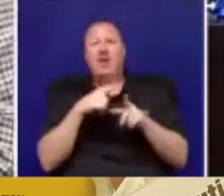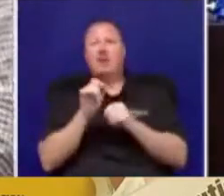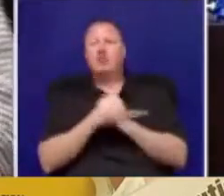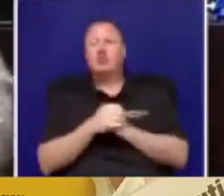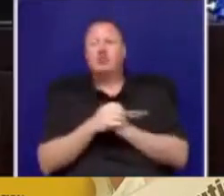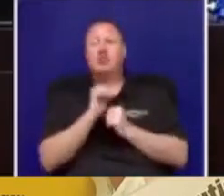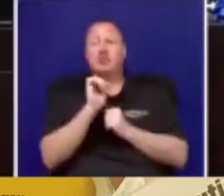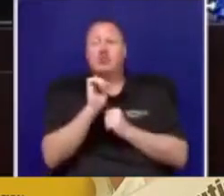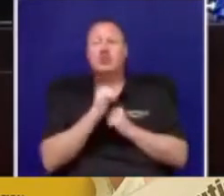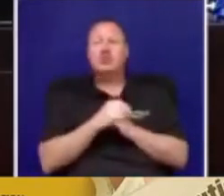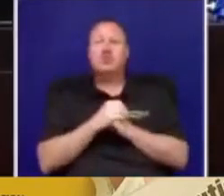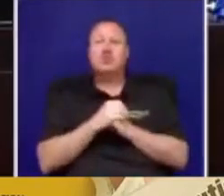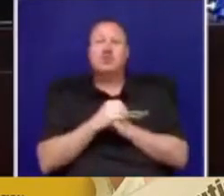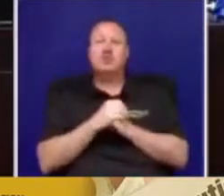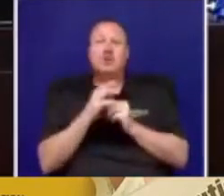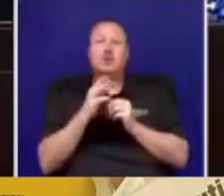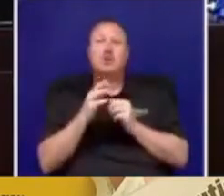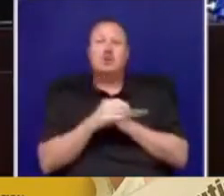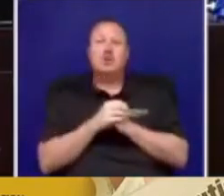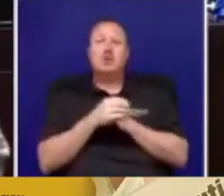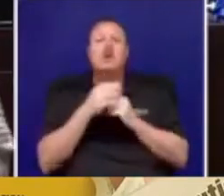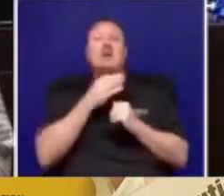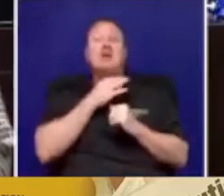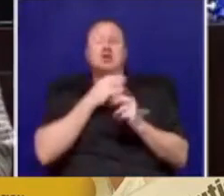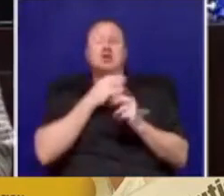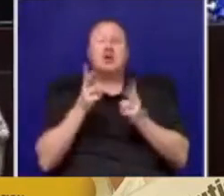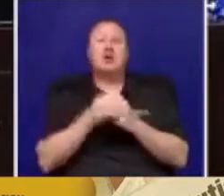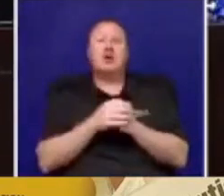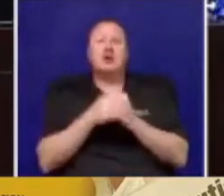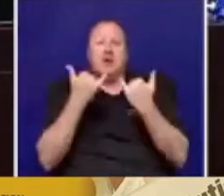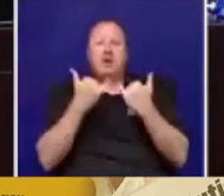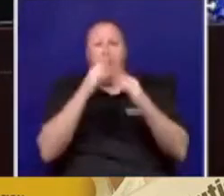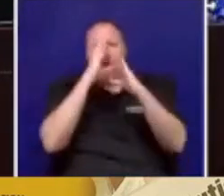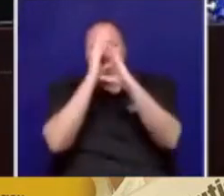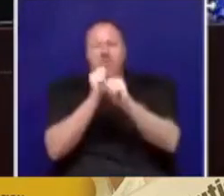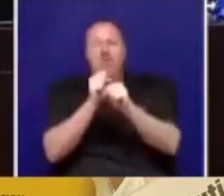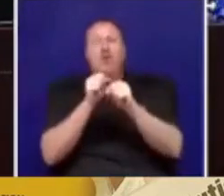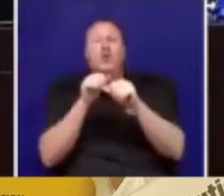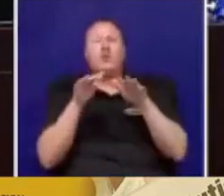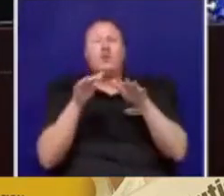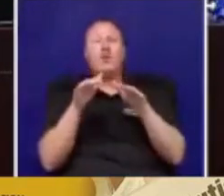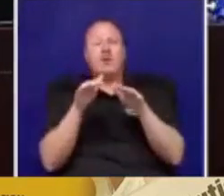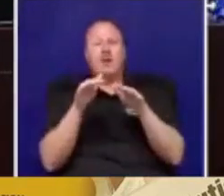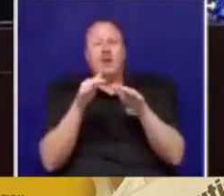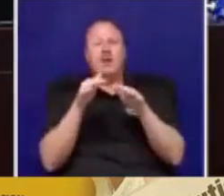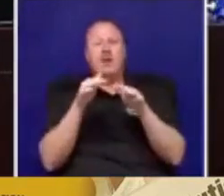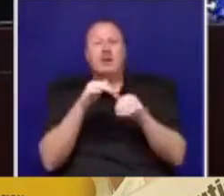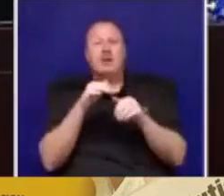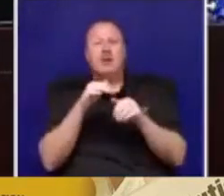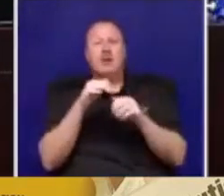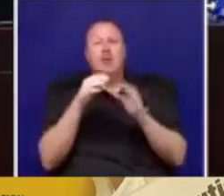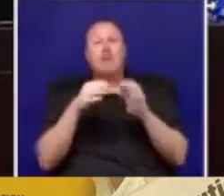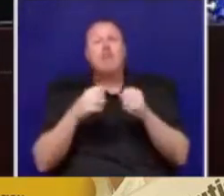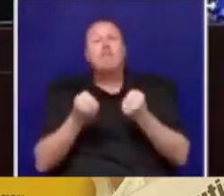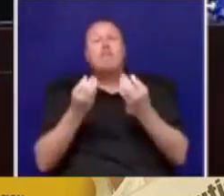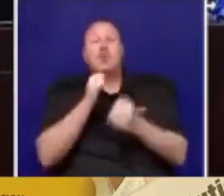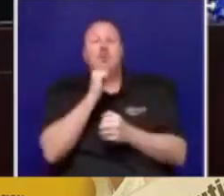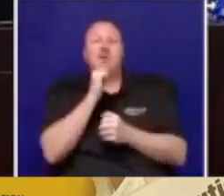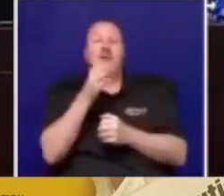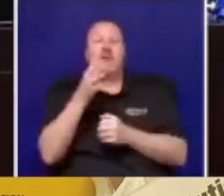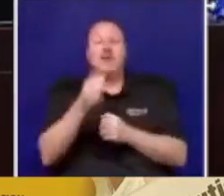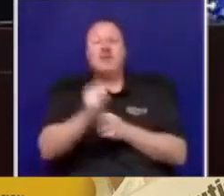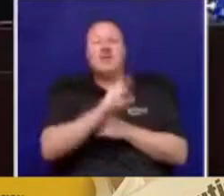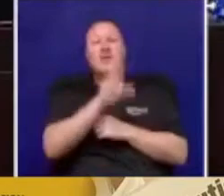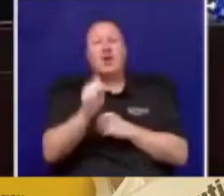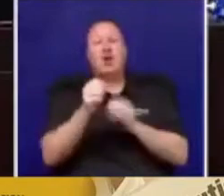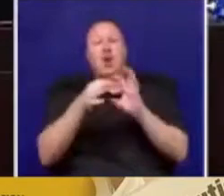94. Now, I want to turn my attention to the people who matter the most, the South Africans at home. I want to say